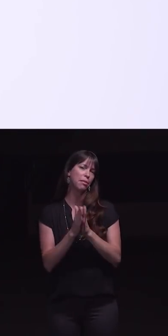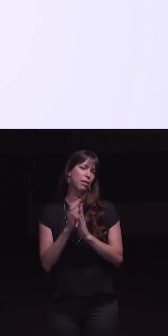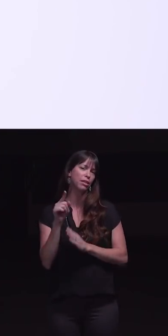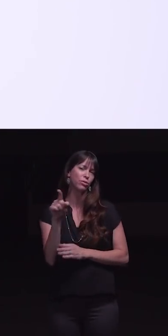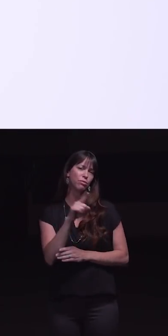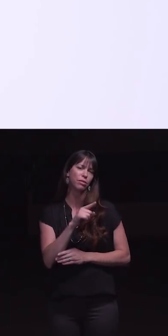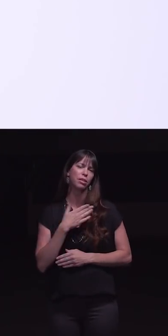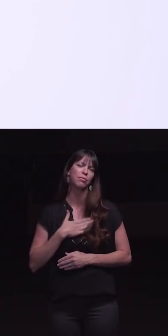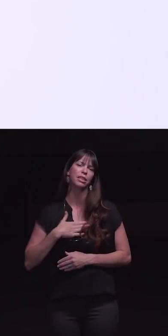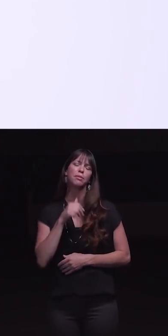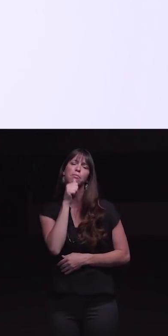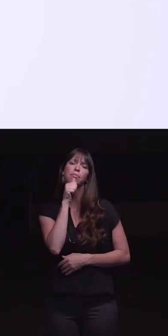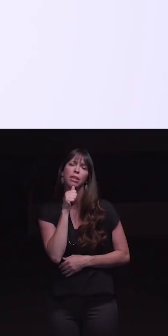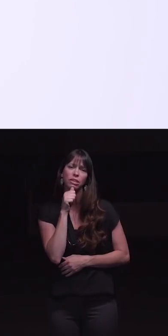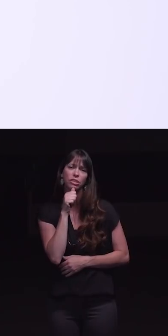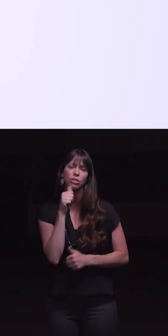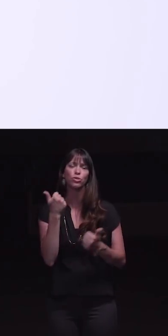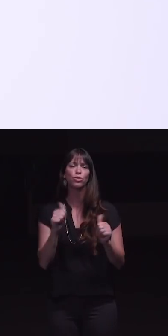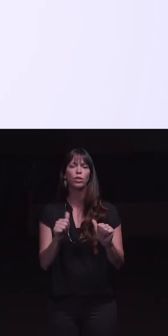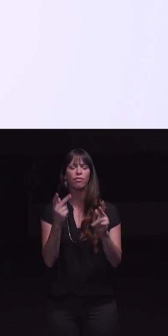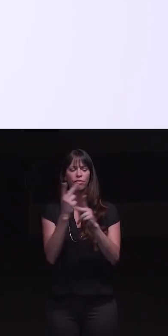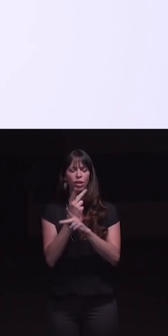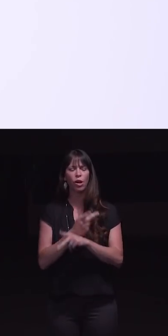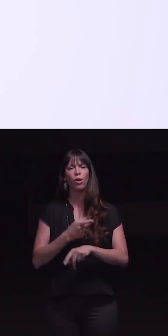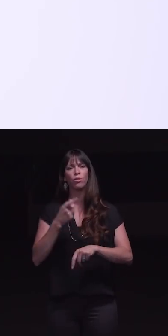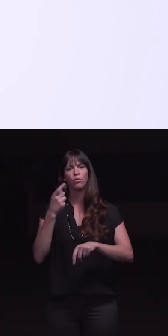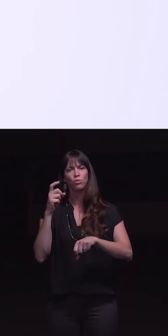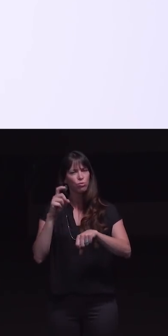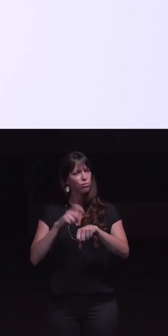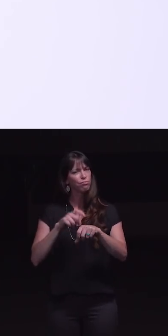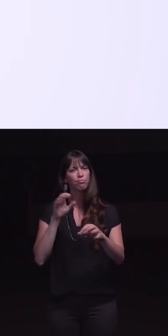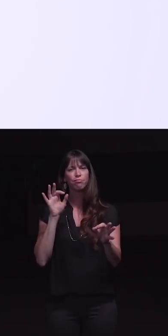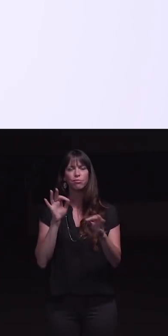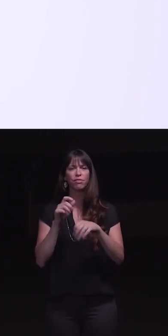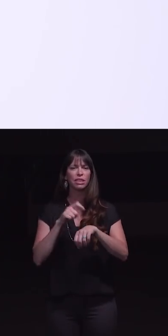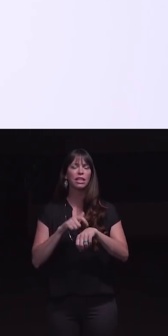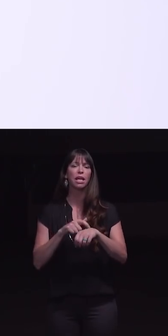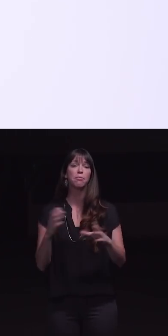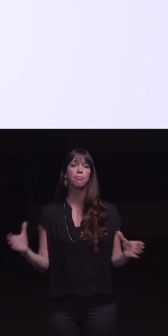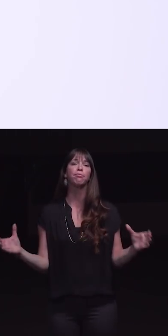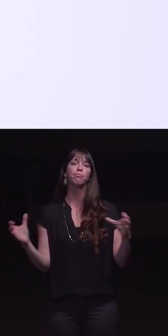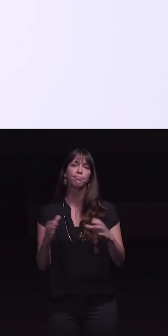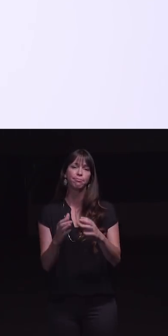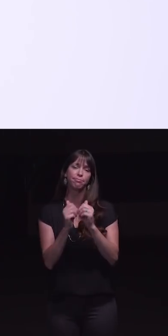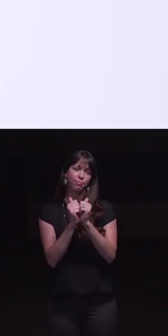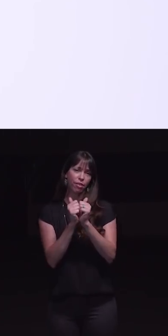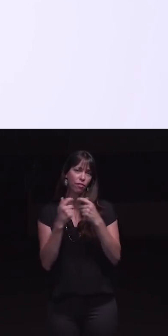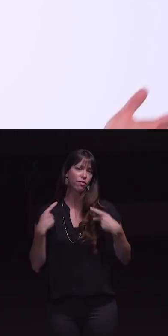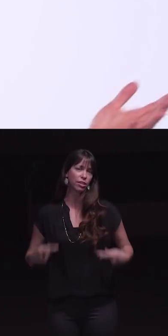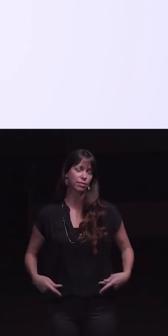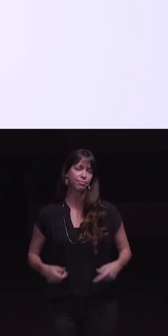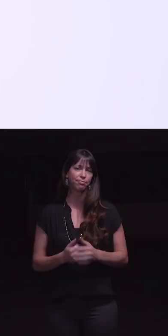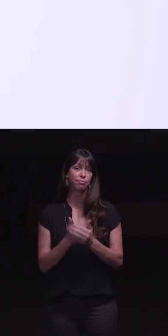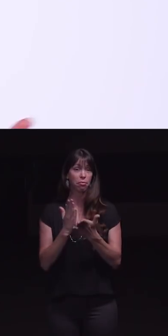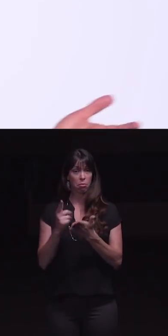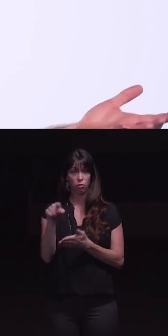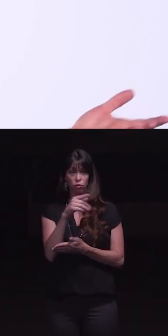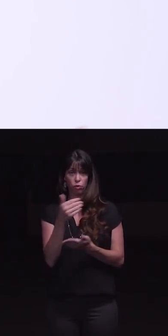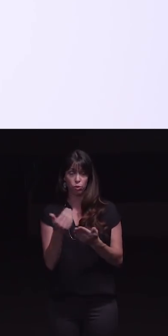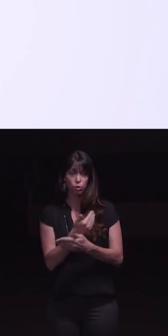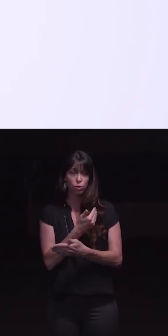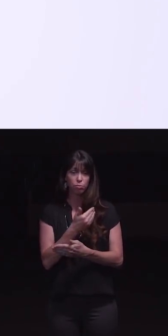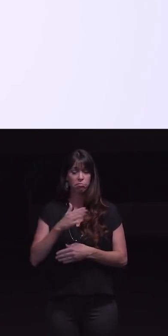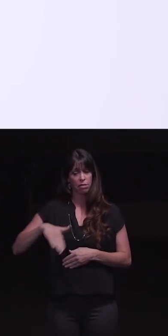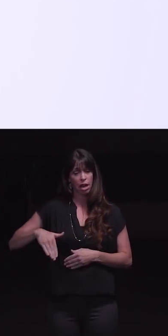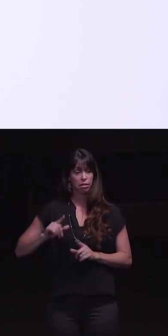to be patient with us as we look for the right timeline to gather back together physically on our campuses. Some of you are new. You've actually never been to